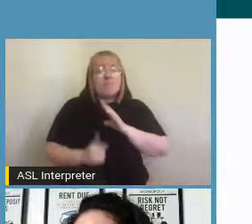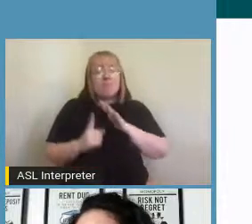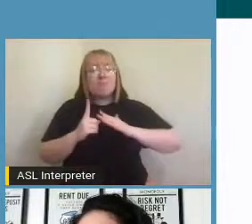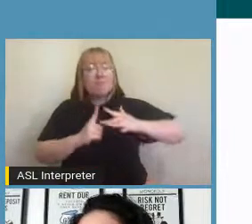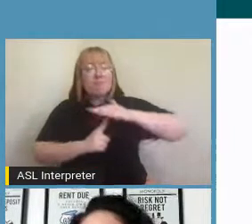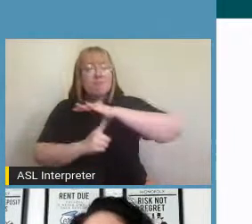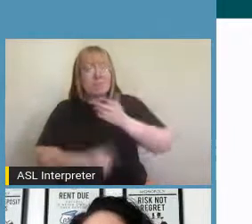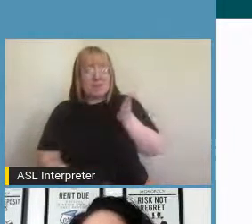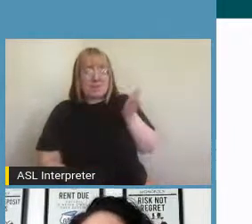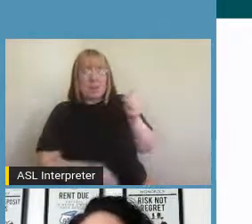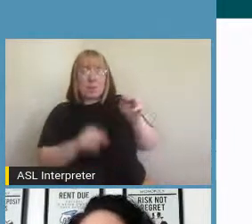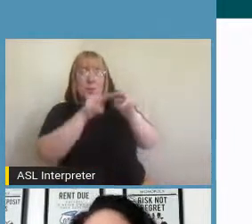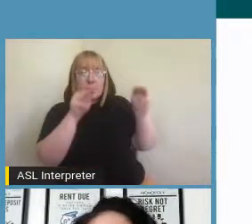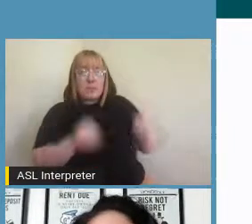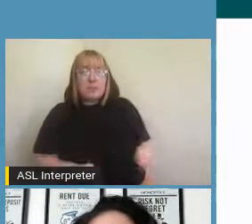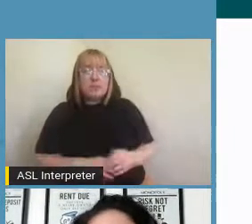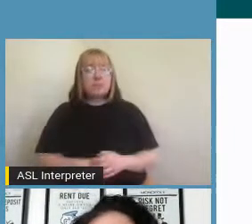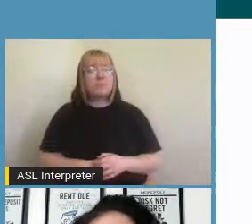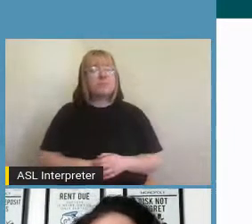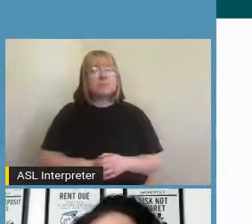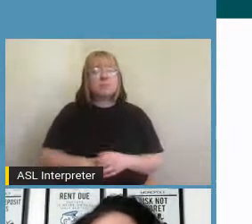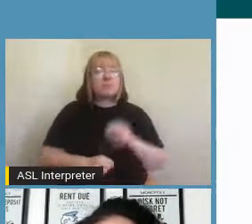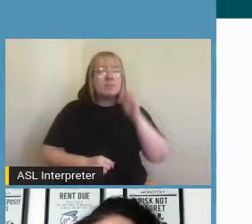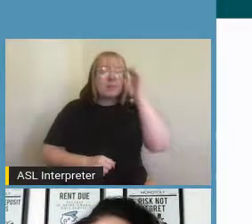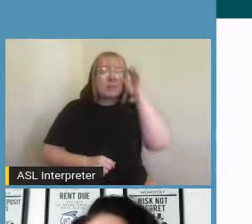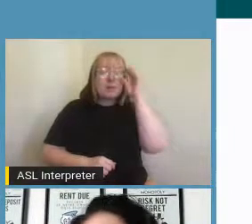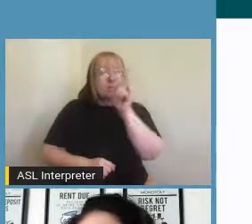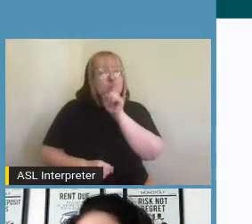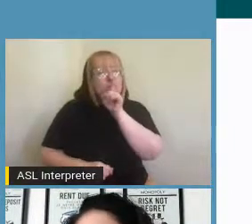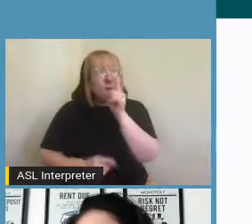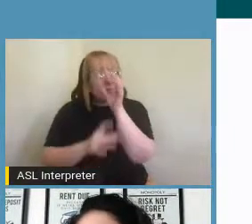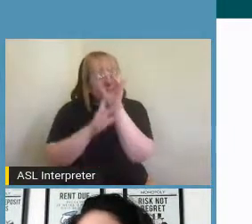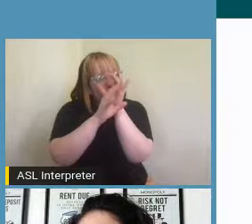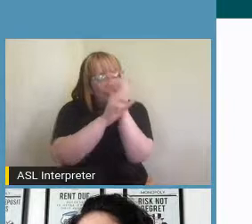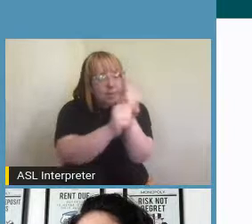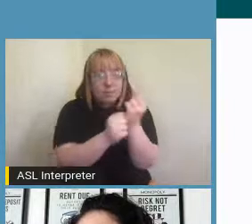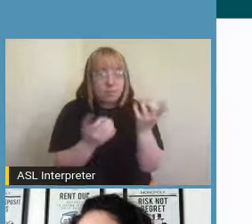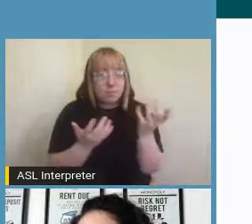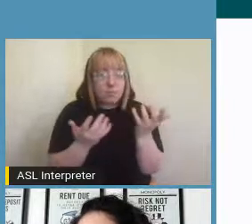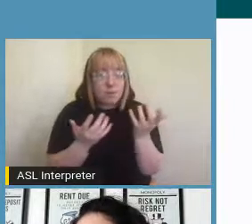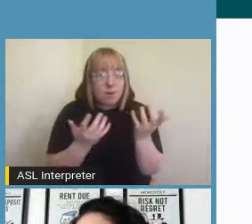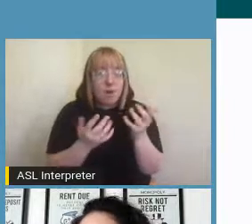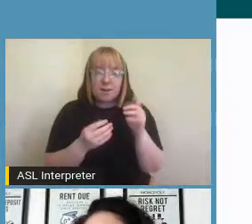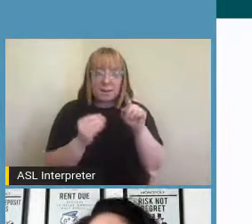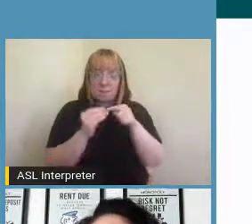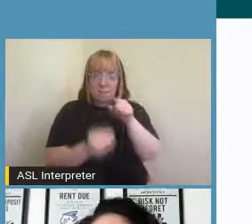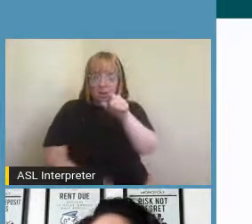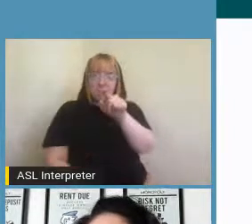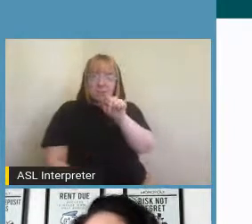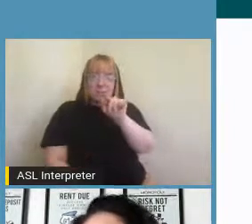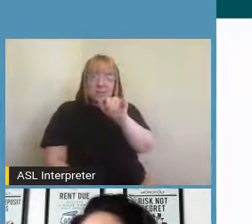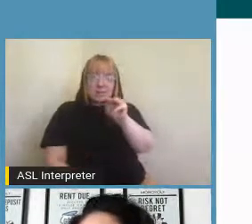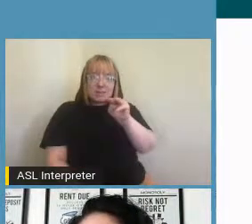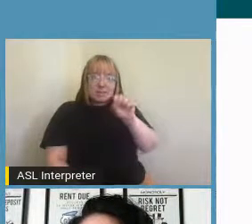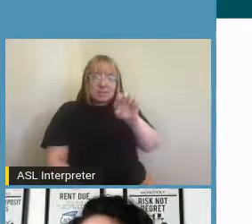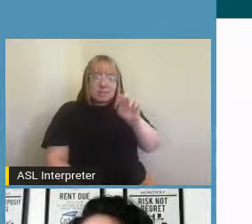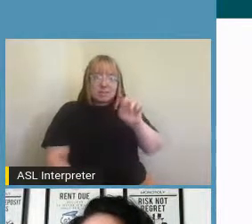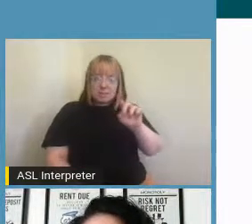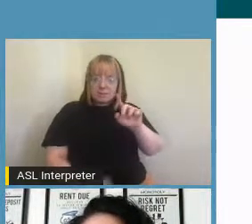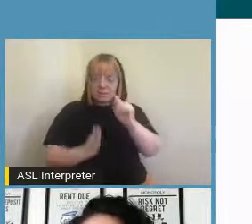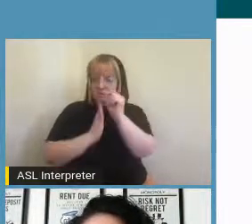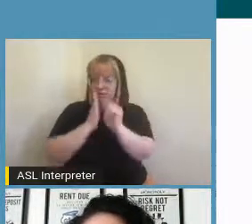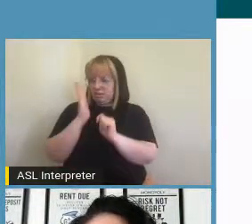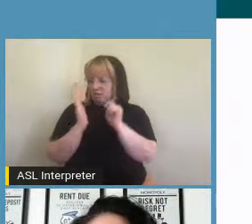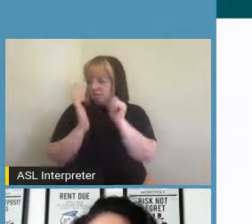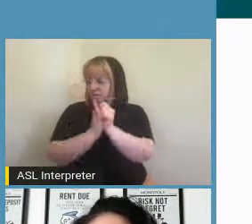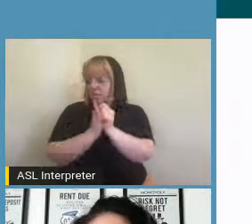Lange, or even Woody. But inevitably, what was so fascinating about Tim Send at a time during the pandemic, et cetera,